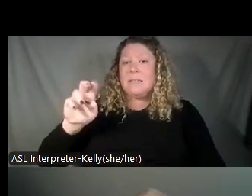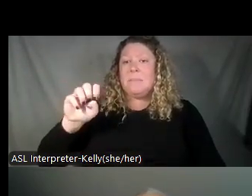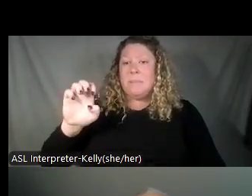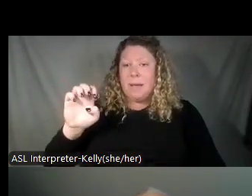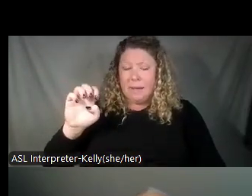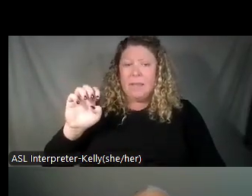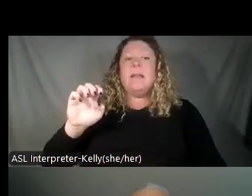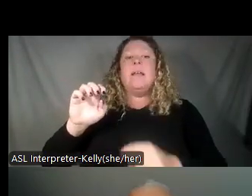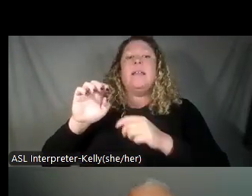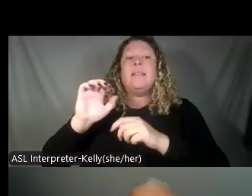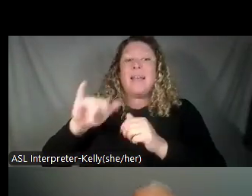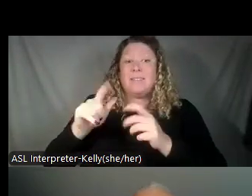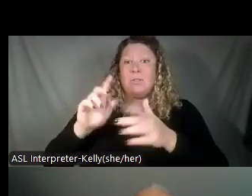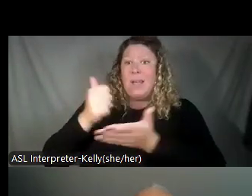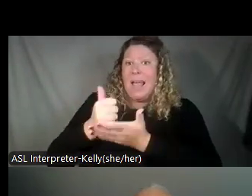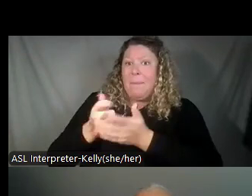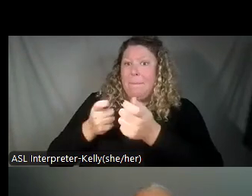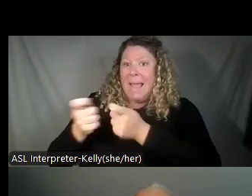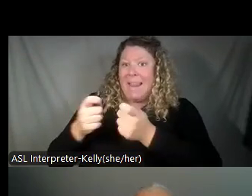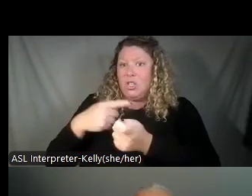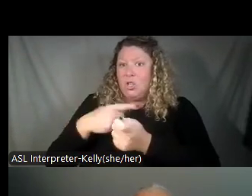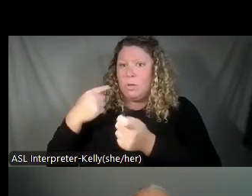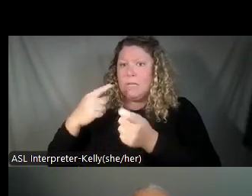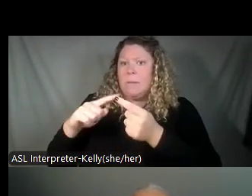at a very narrow level.